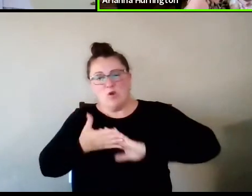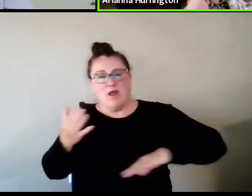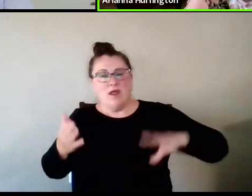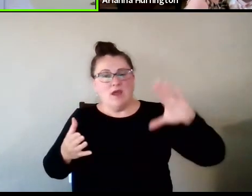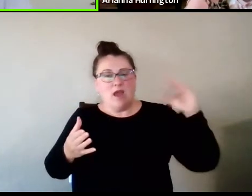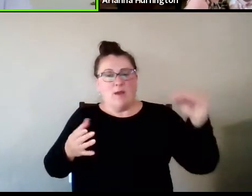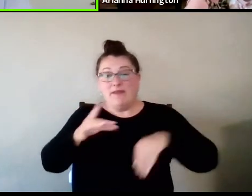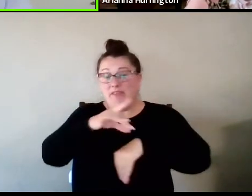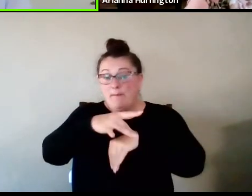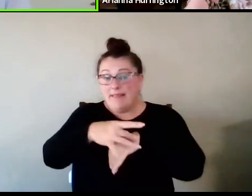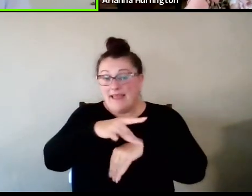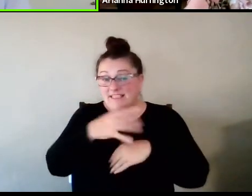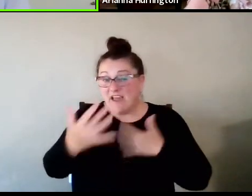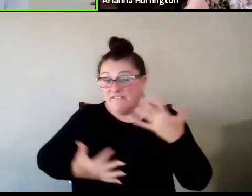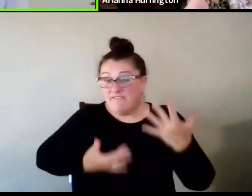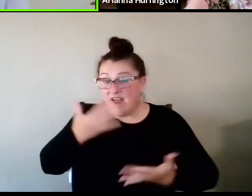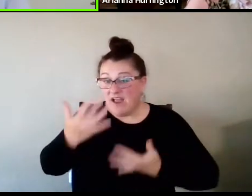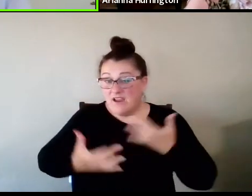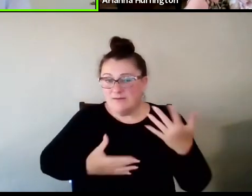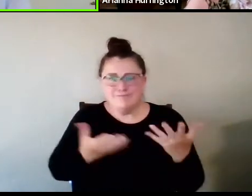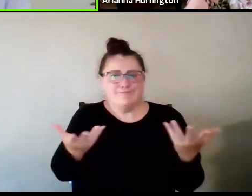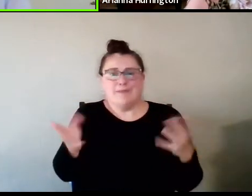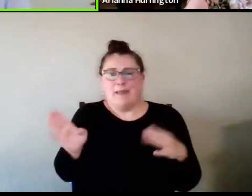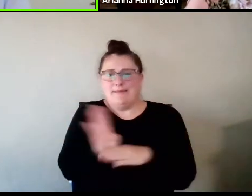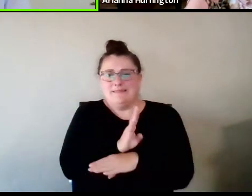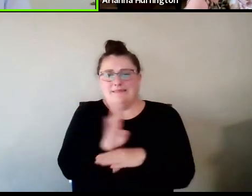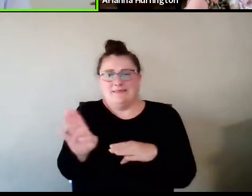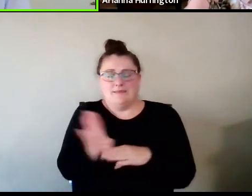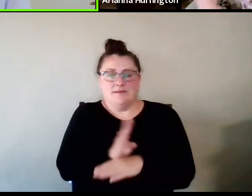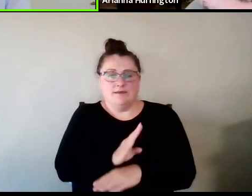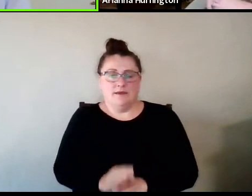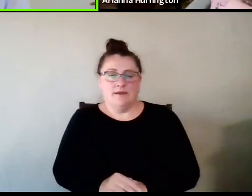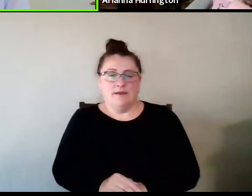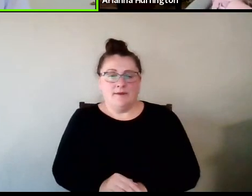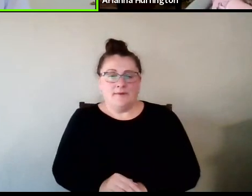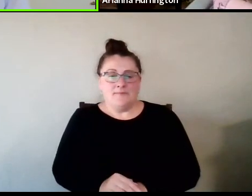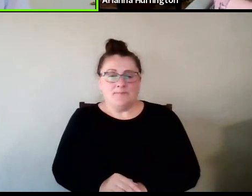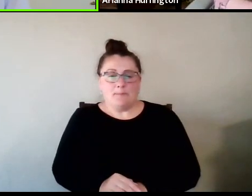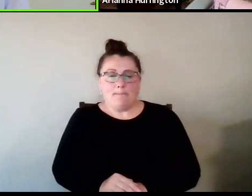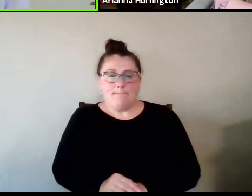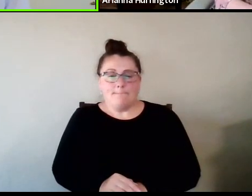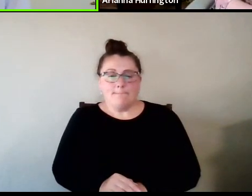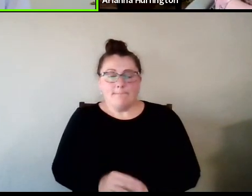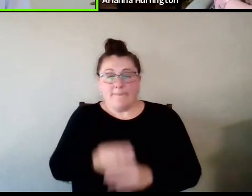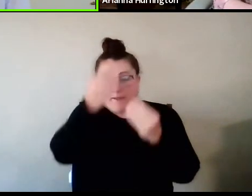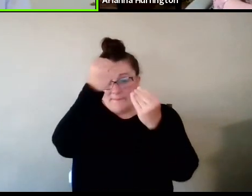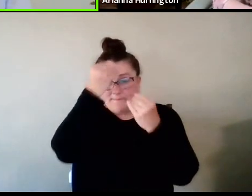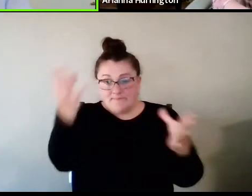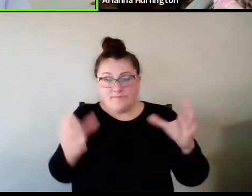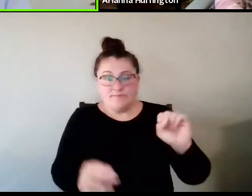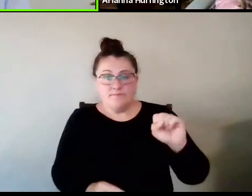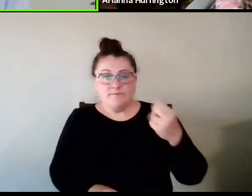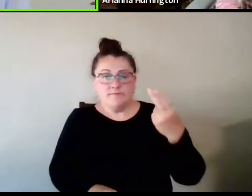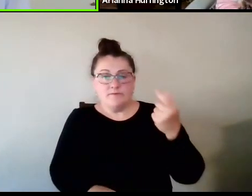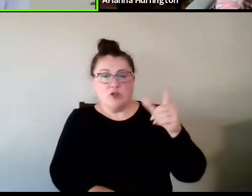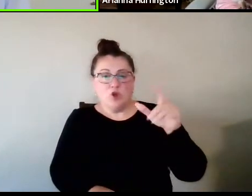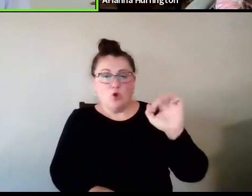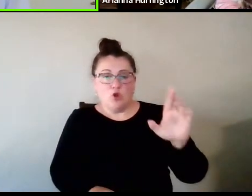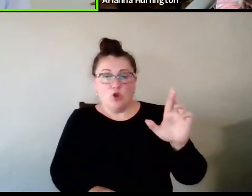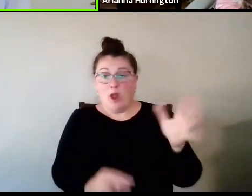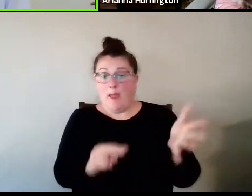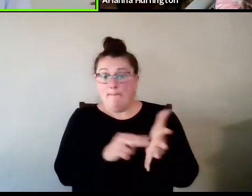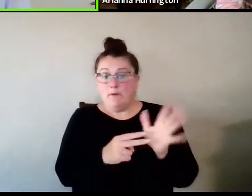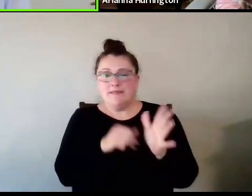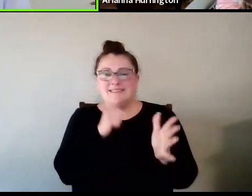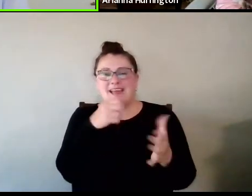fire, you don't have much of a business. So I once shared with our shareholders that our purpose was not to make